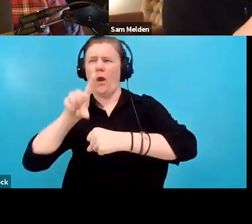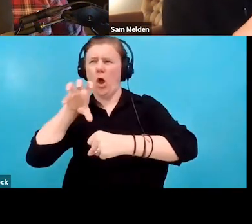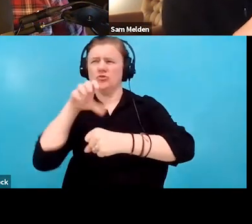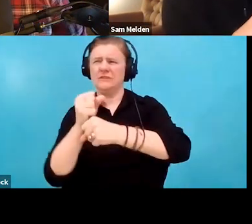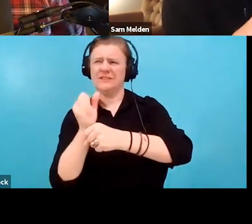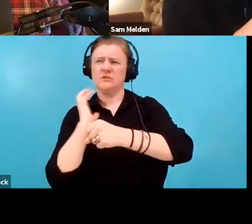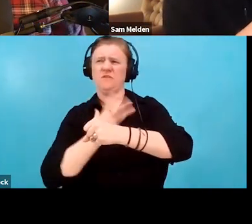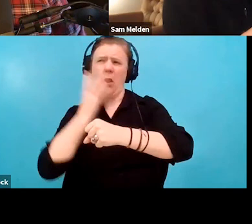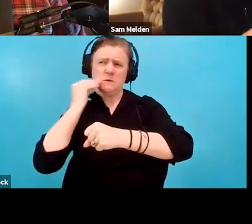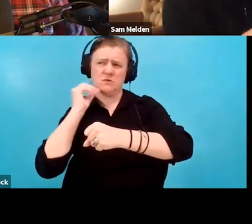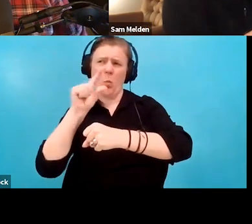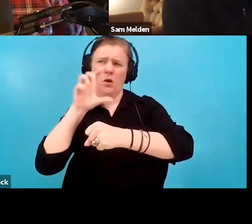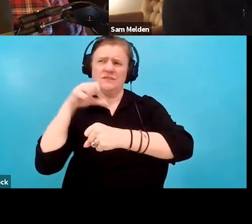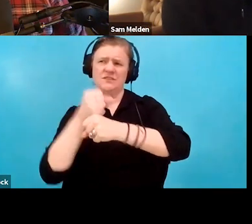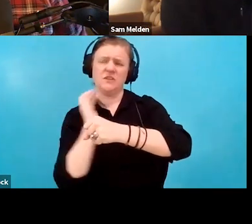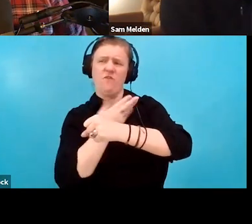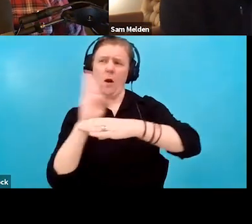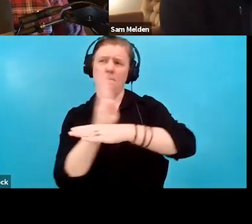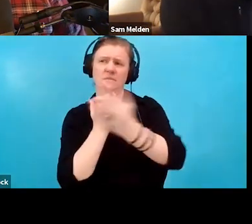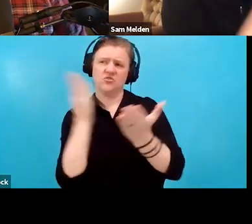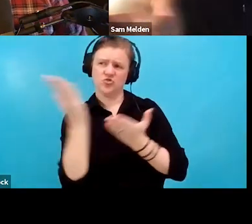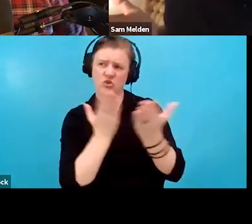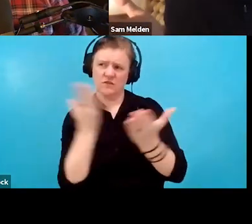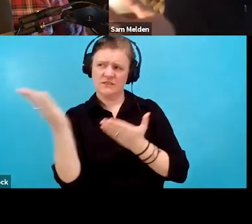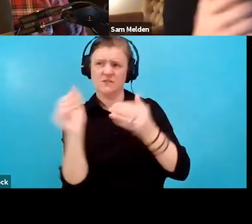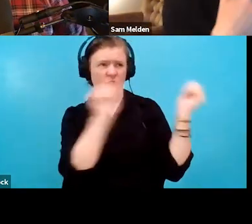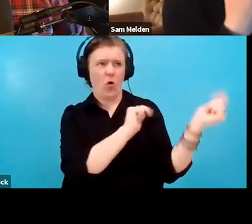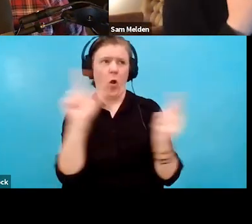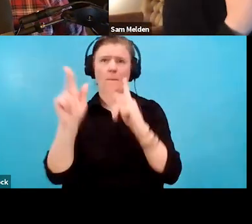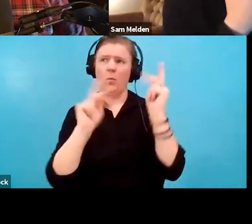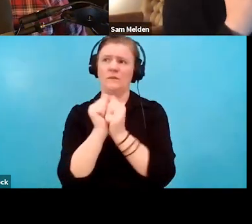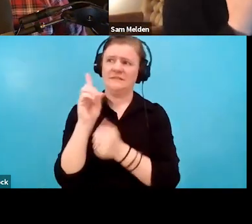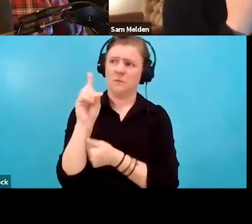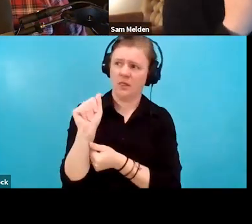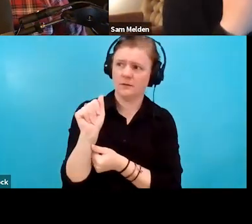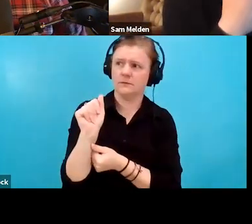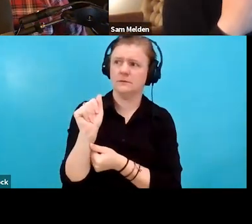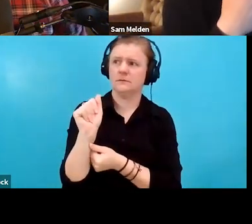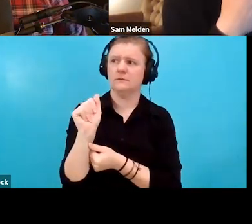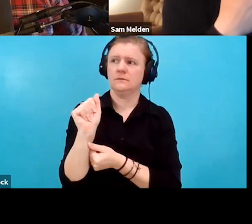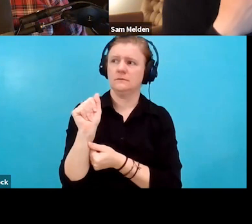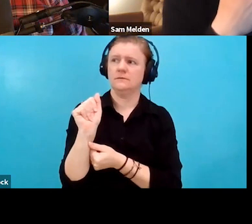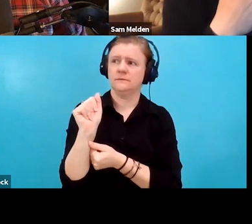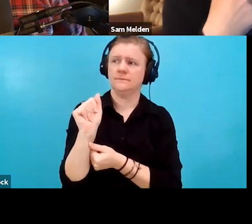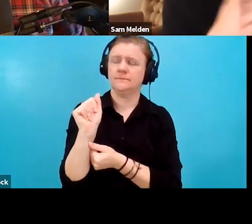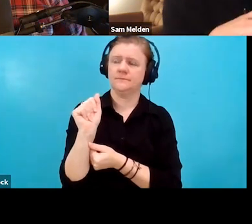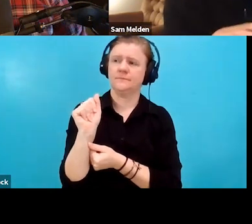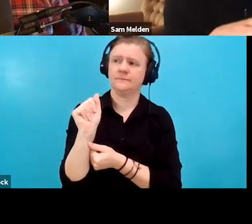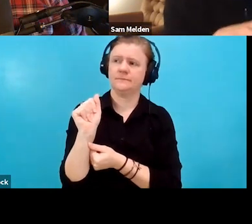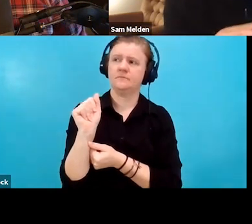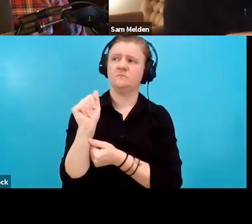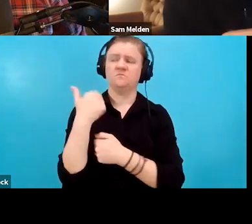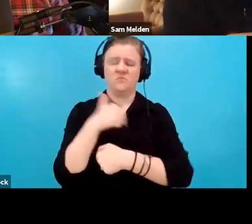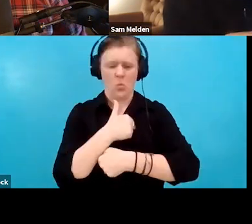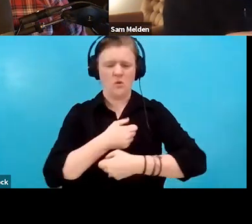of service to people with disabilities, anyone you know, nearby in our area of service. As we stand on